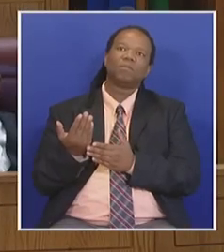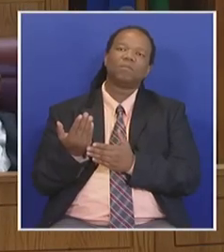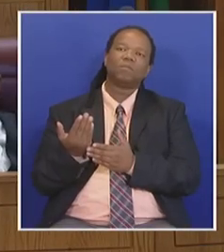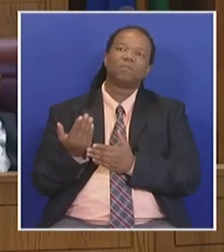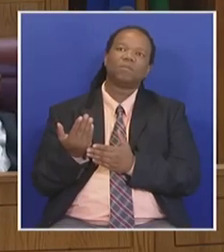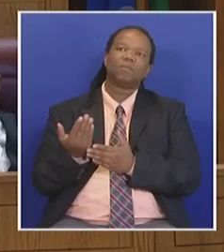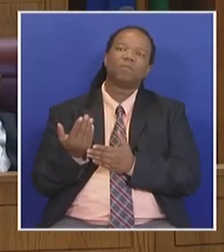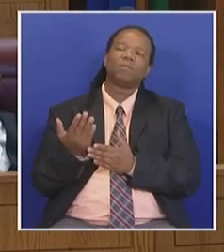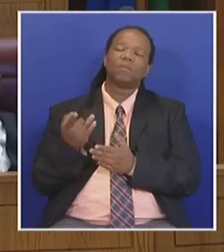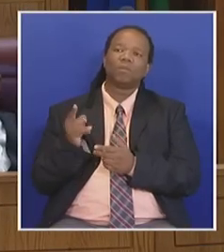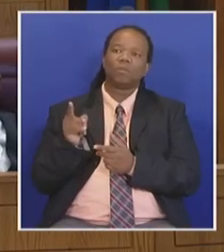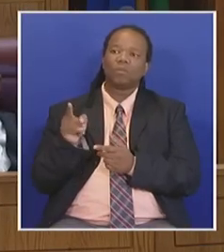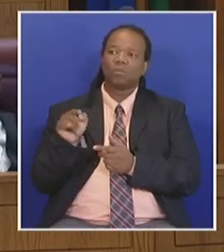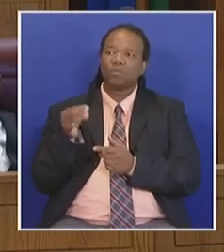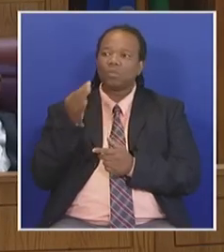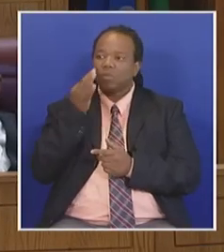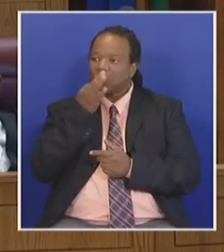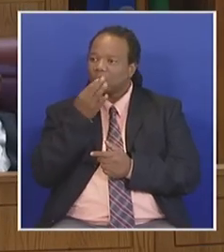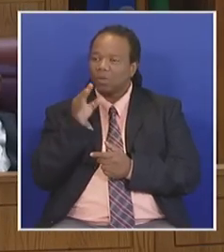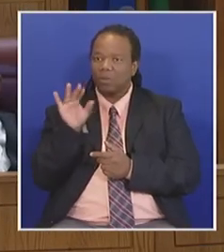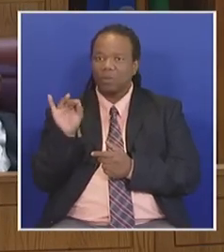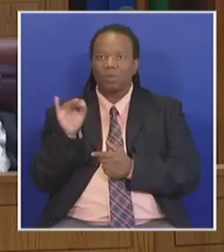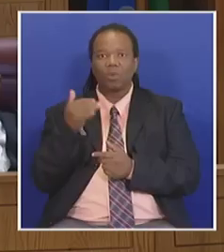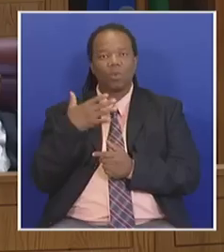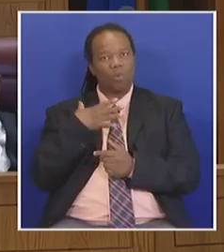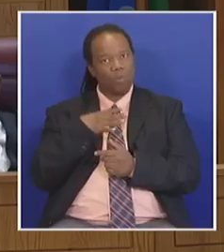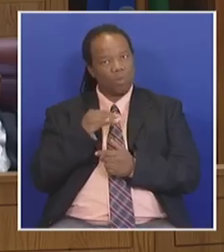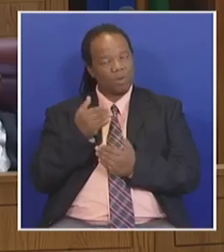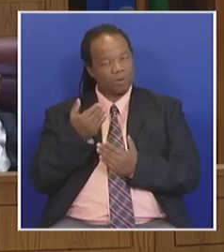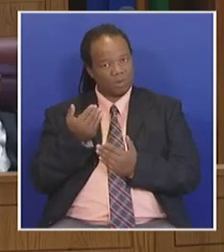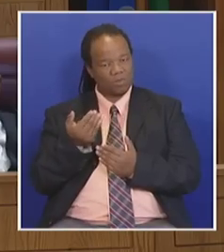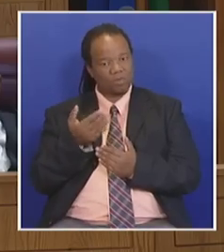what you say you want us to consider for a